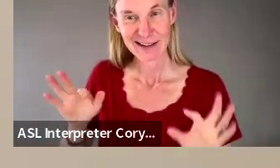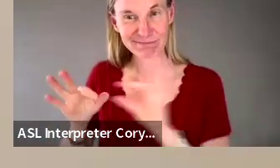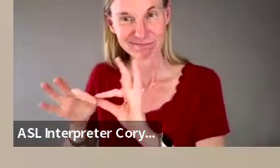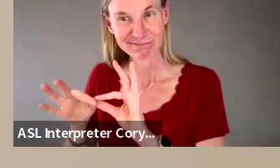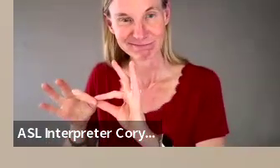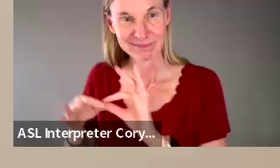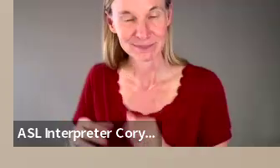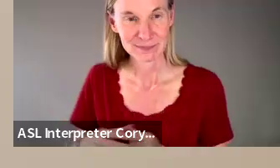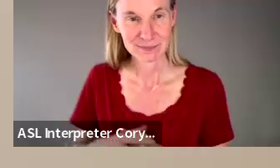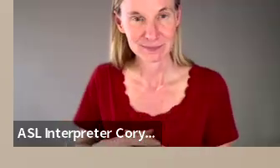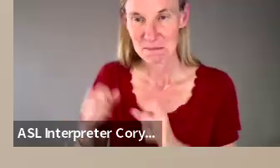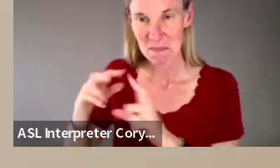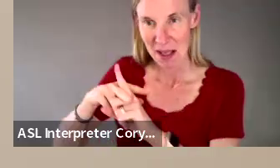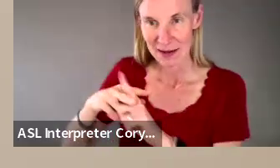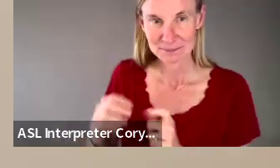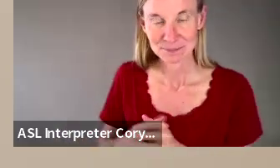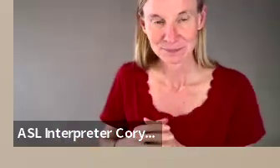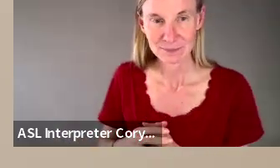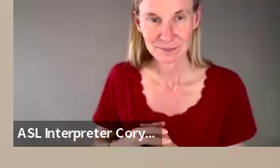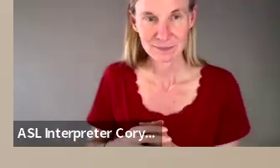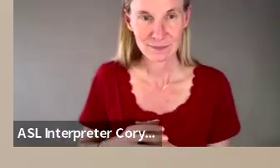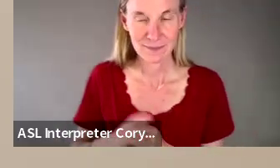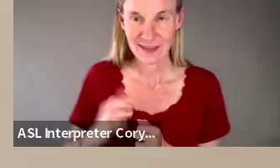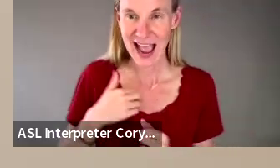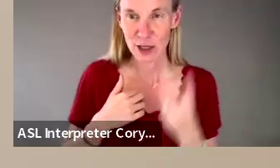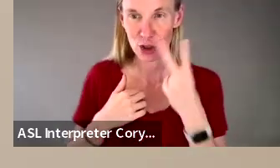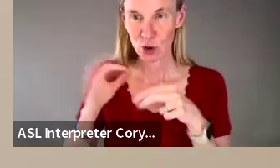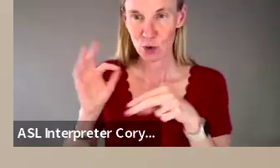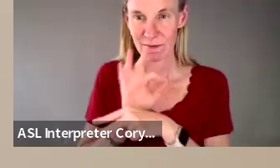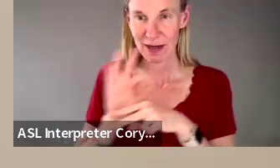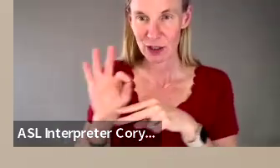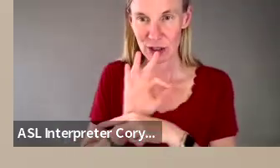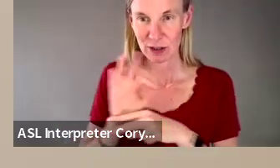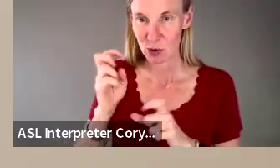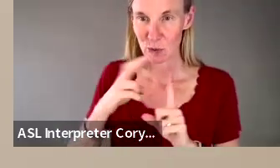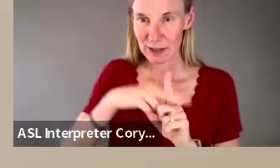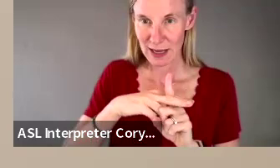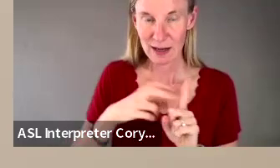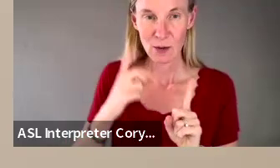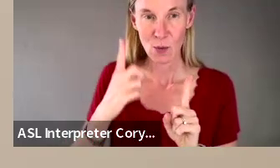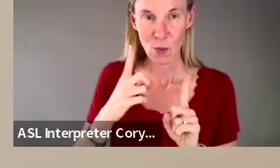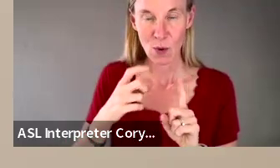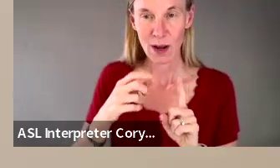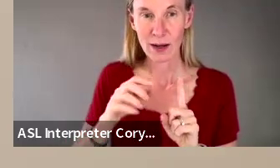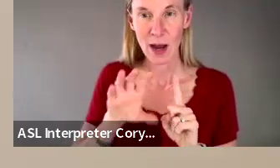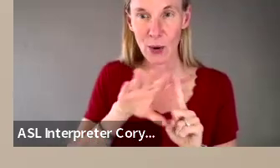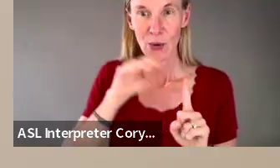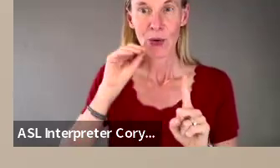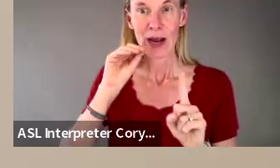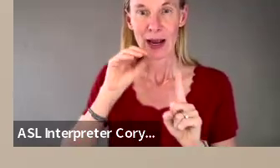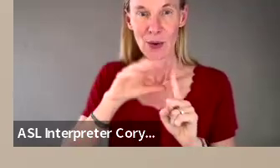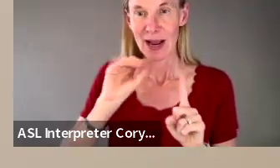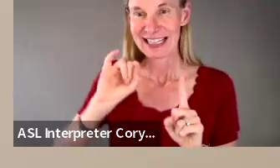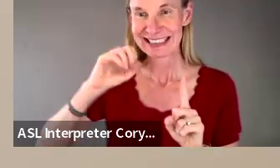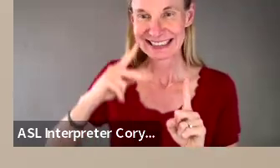into. The sip and puff switch has two functions which you can assign, one where you sip in air